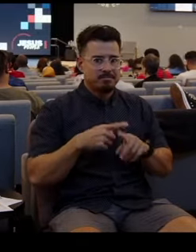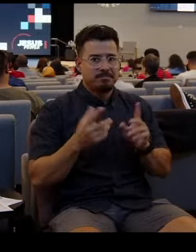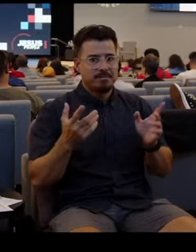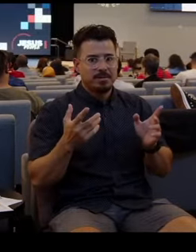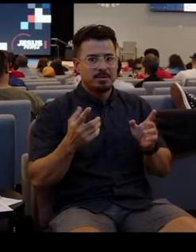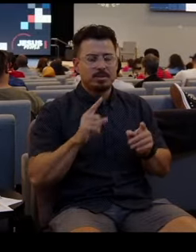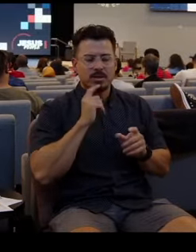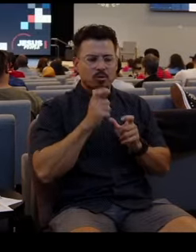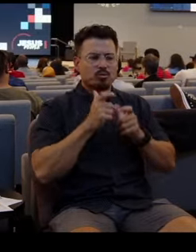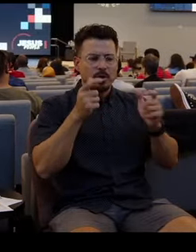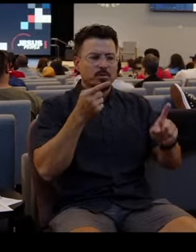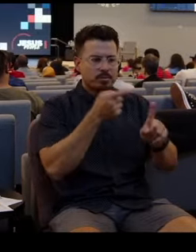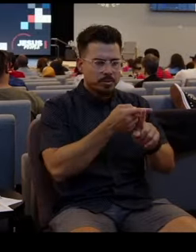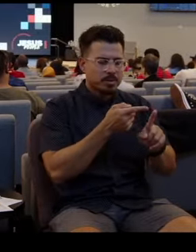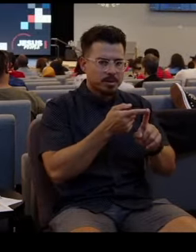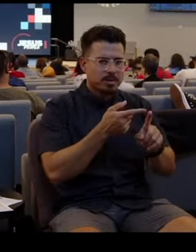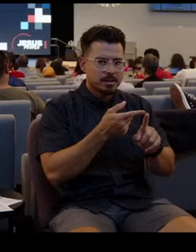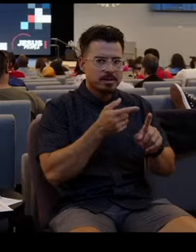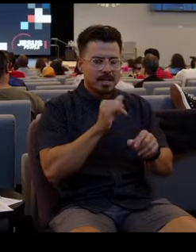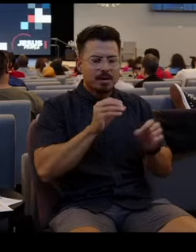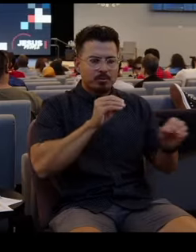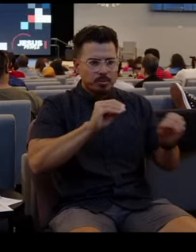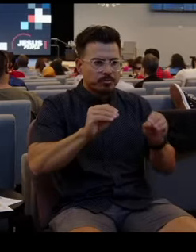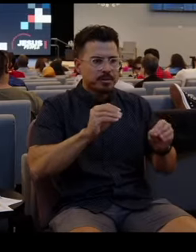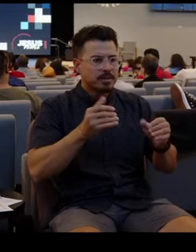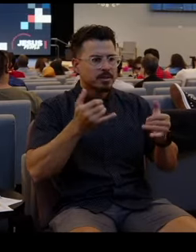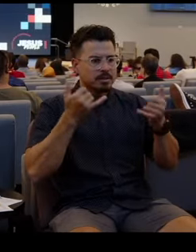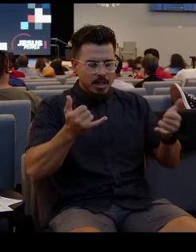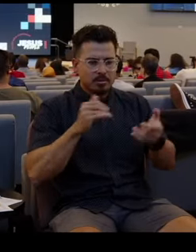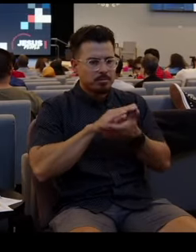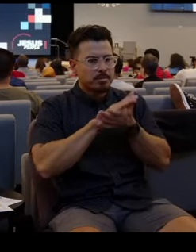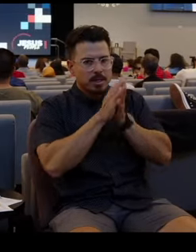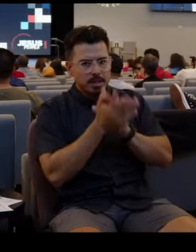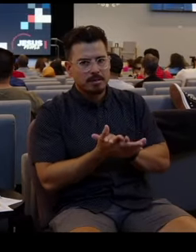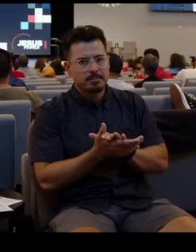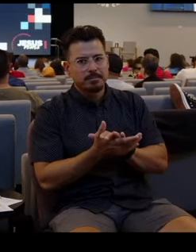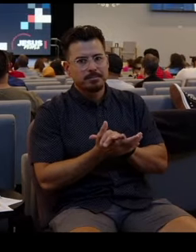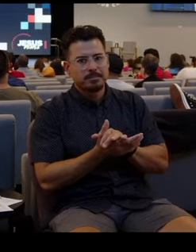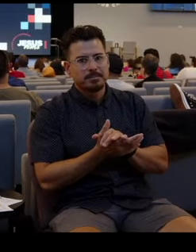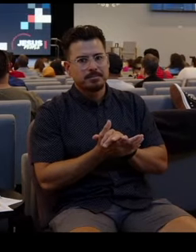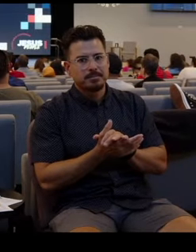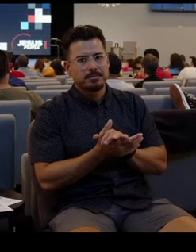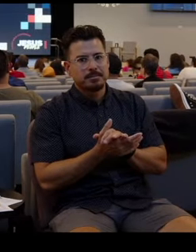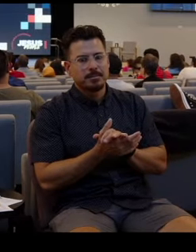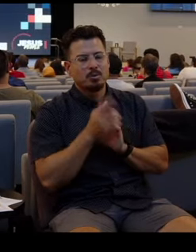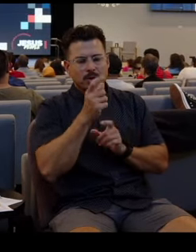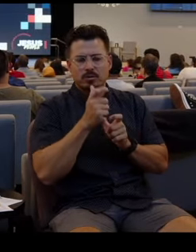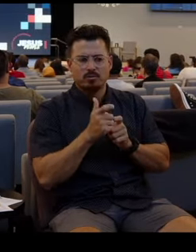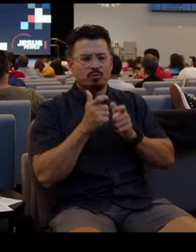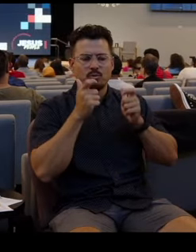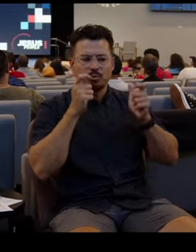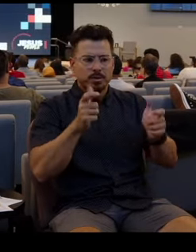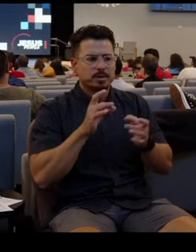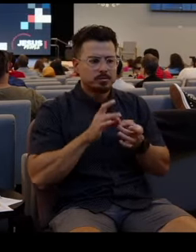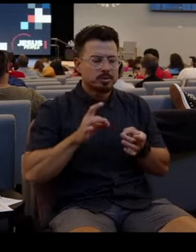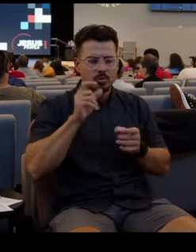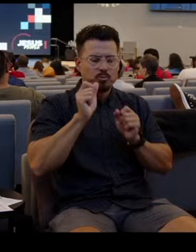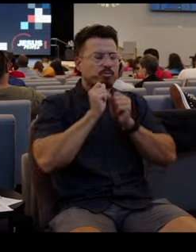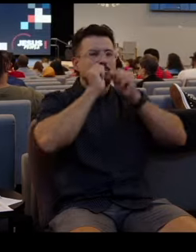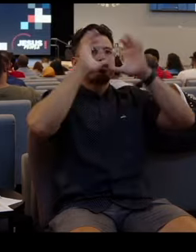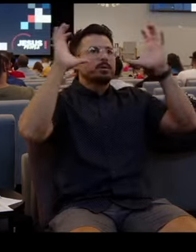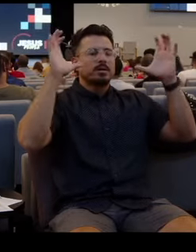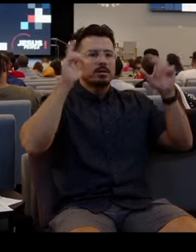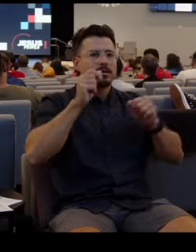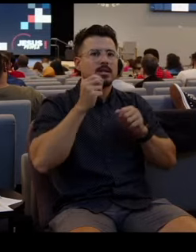But the greater point is, that movement still became one of the greatest spiritual awakenings in